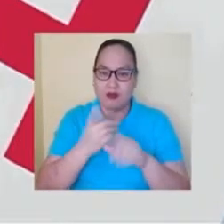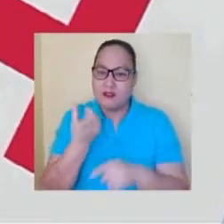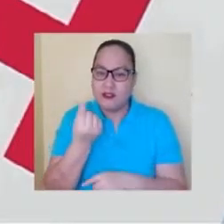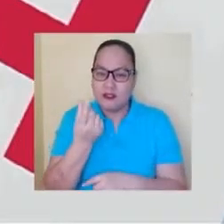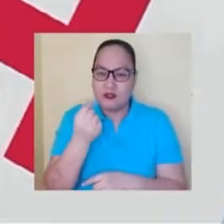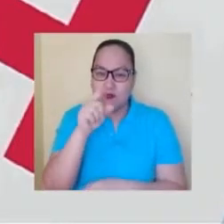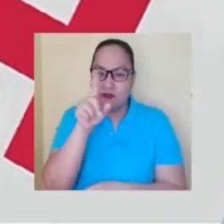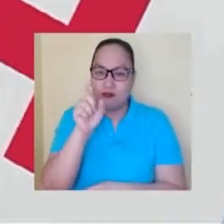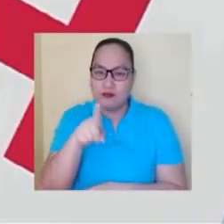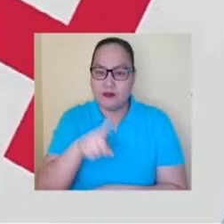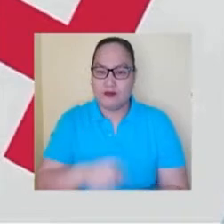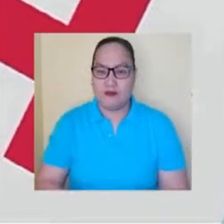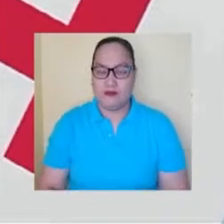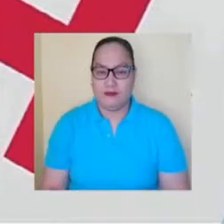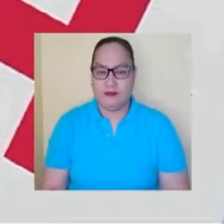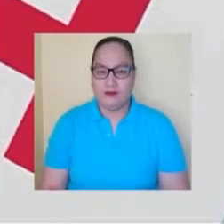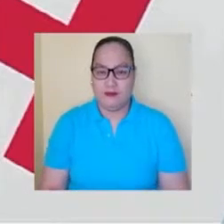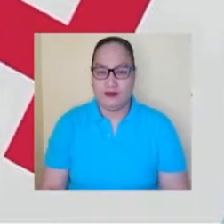will he do?